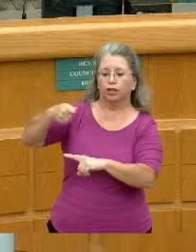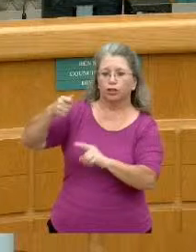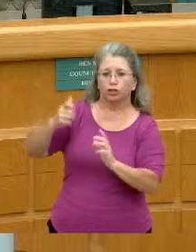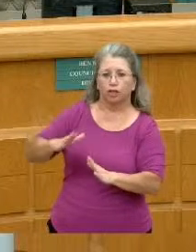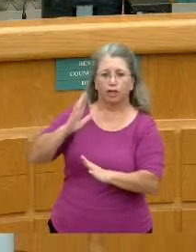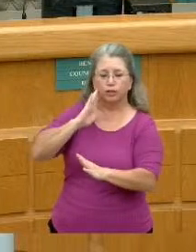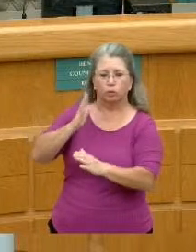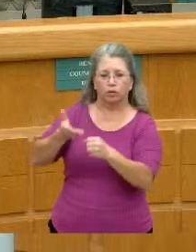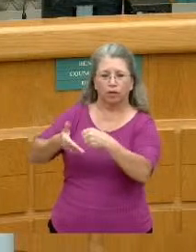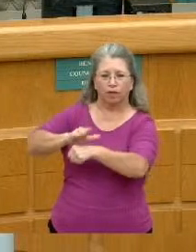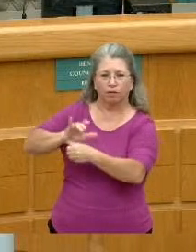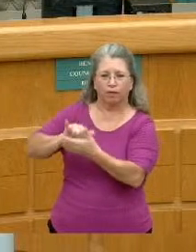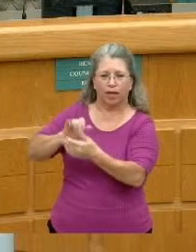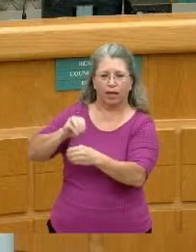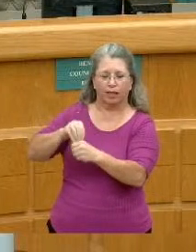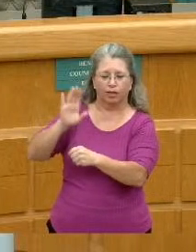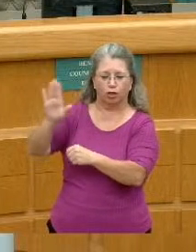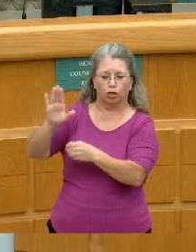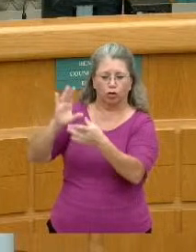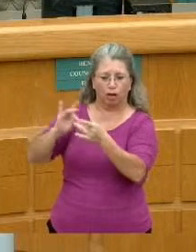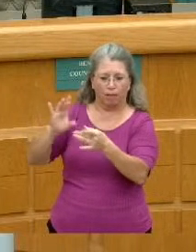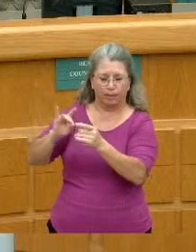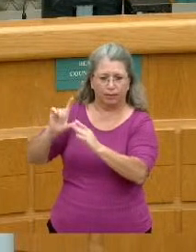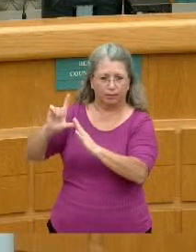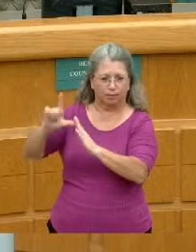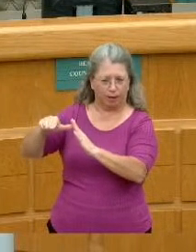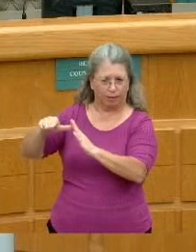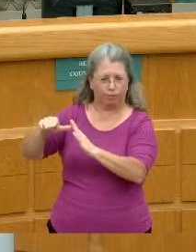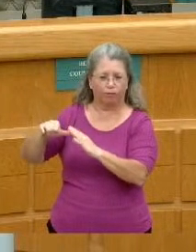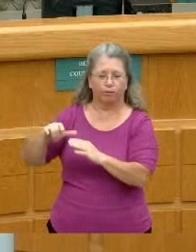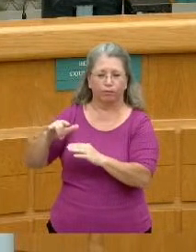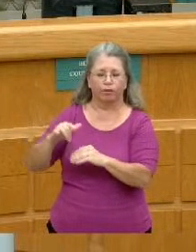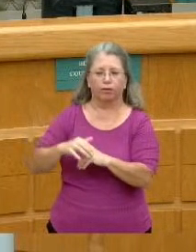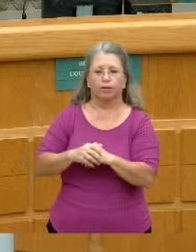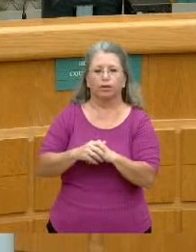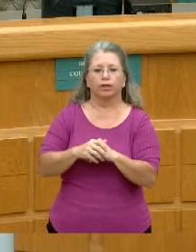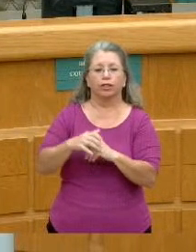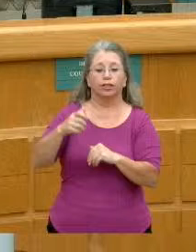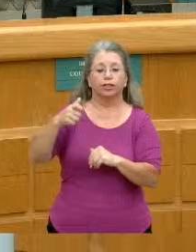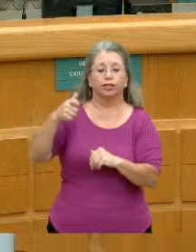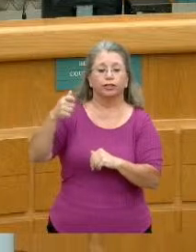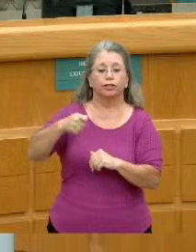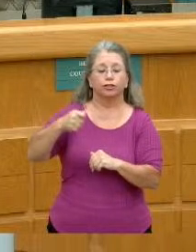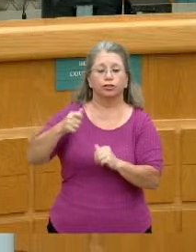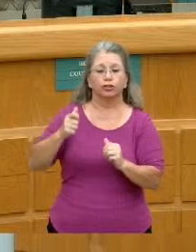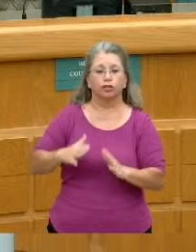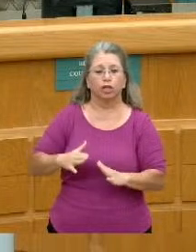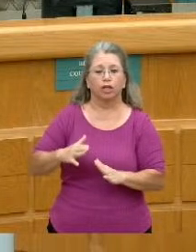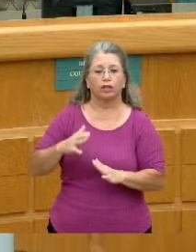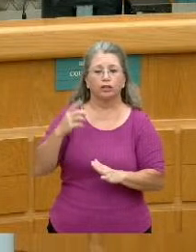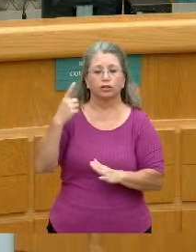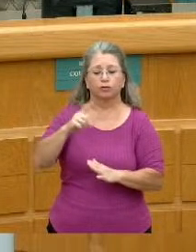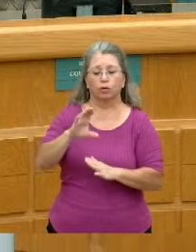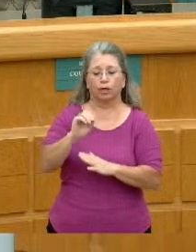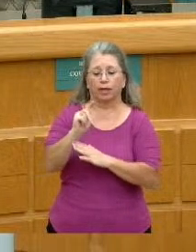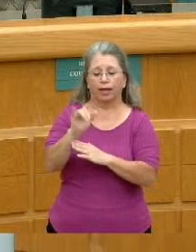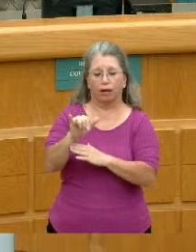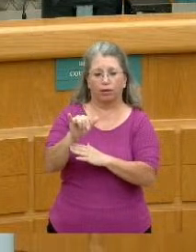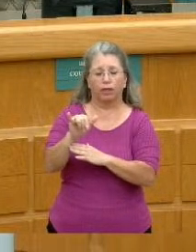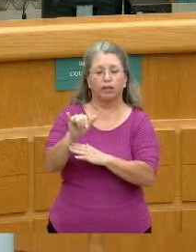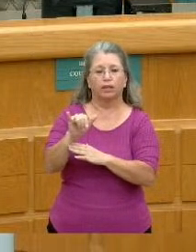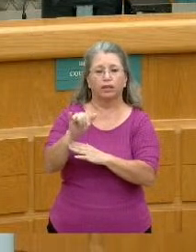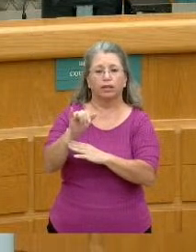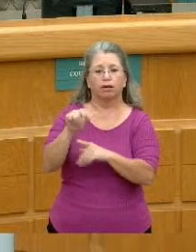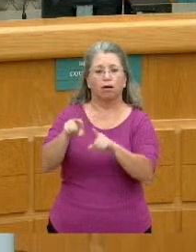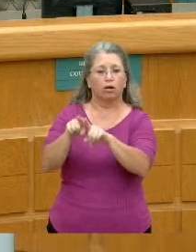her comments later on in this briefing. The judge also, or the county and the judge, issued 2 orders